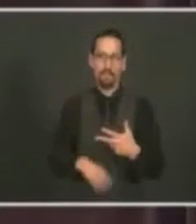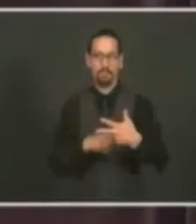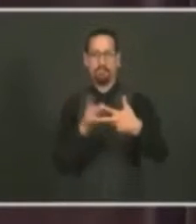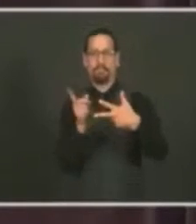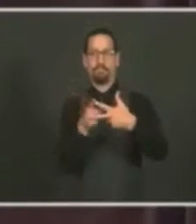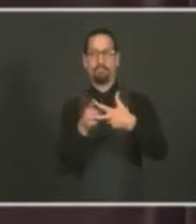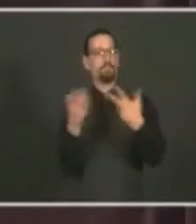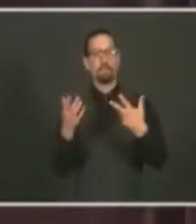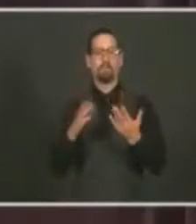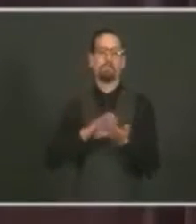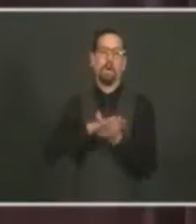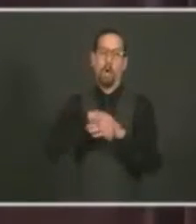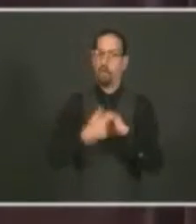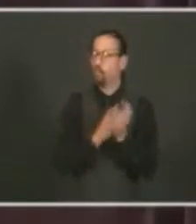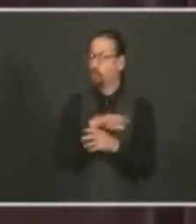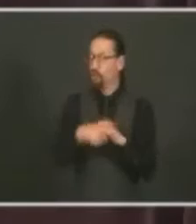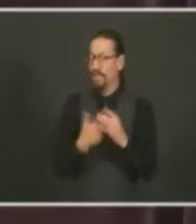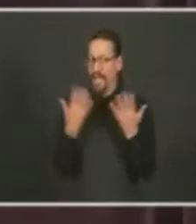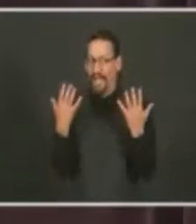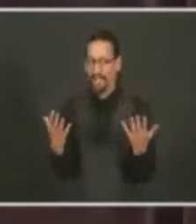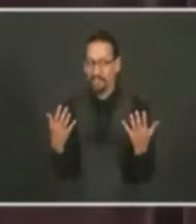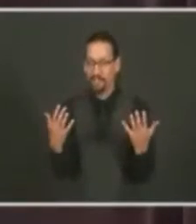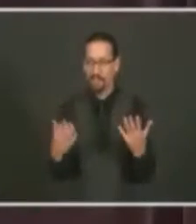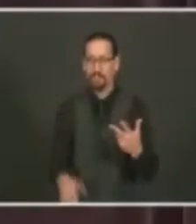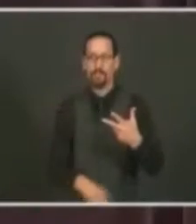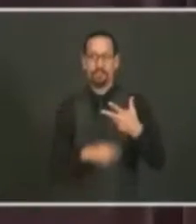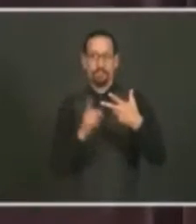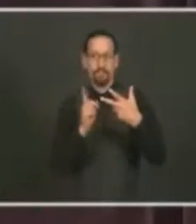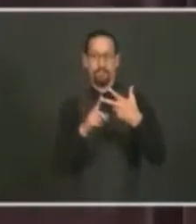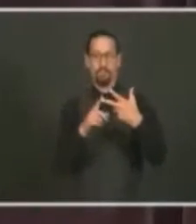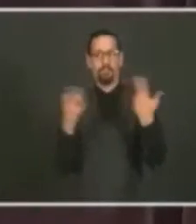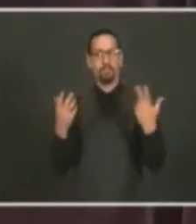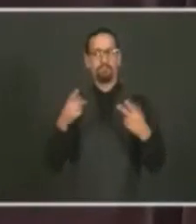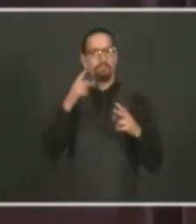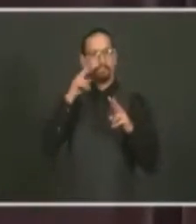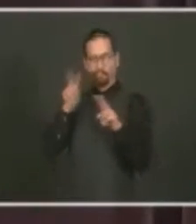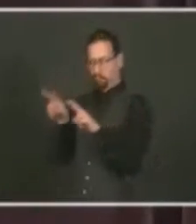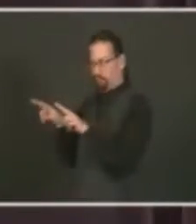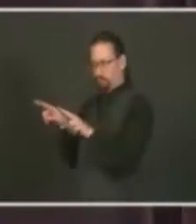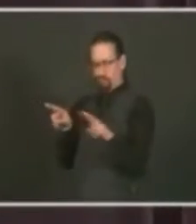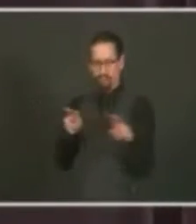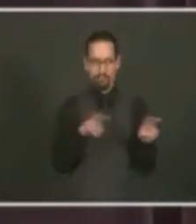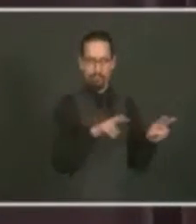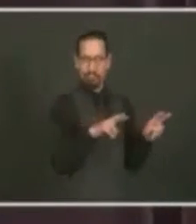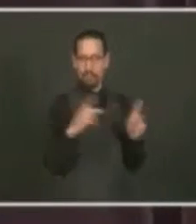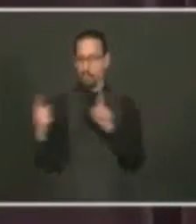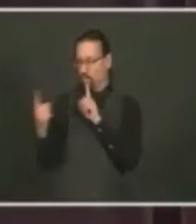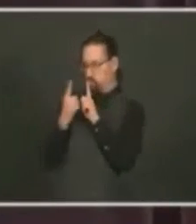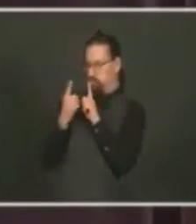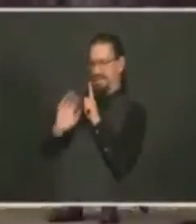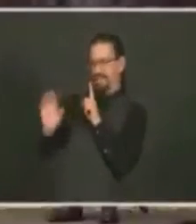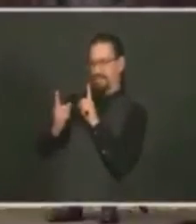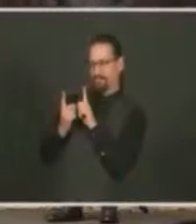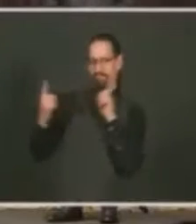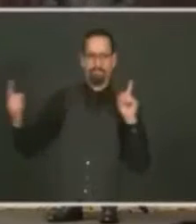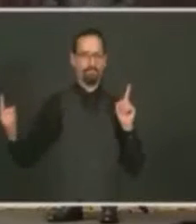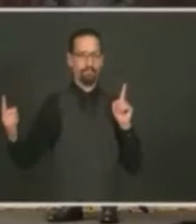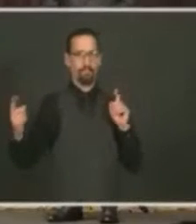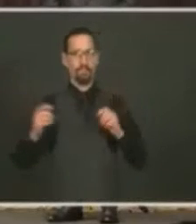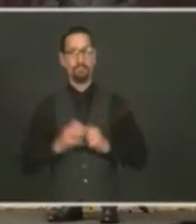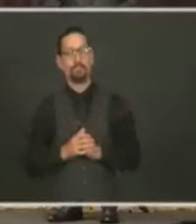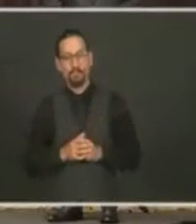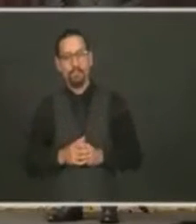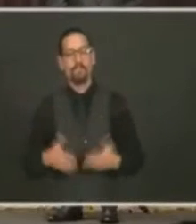your distance. 6 feet between you and others. With that, we'll get things opened up for questions. Doctor, regarding